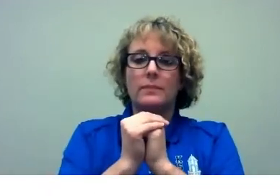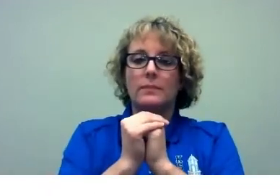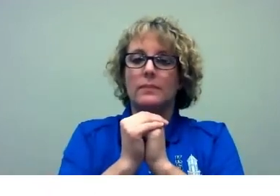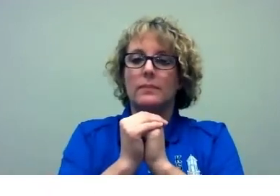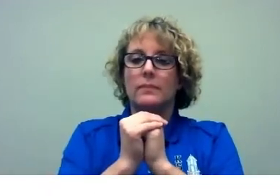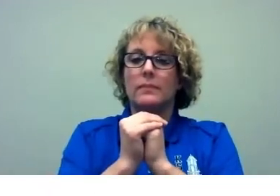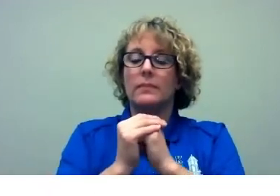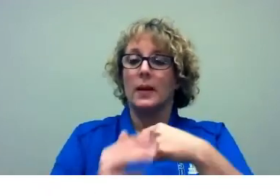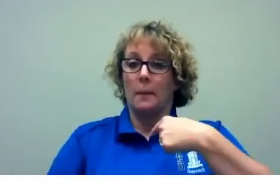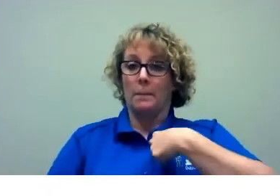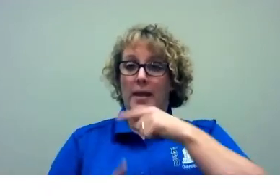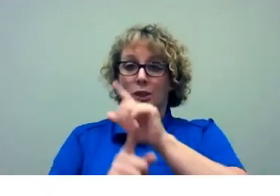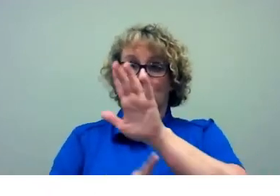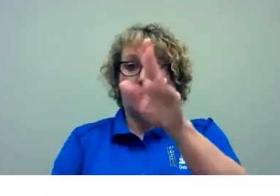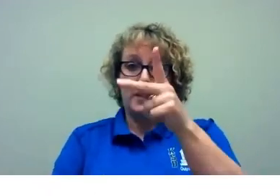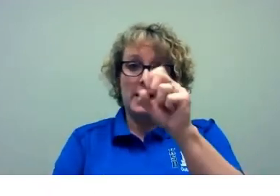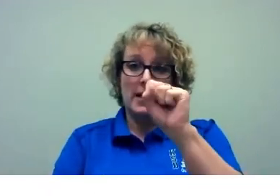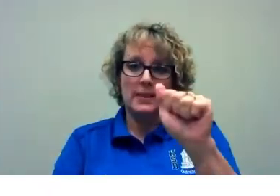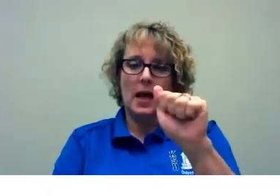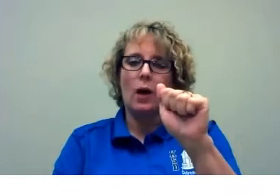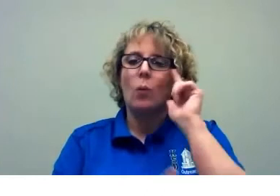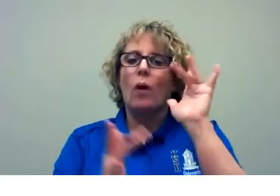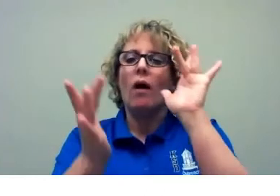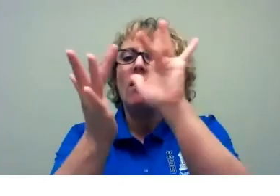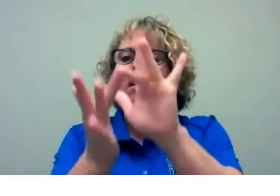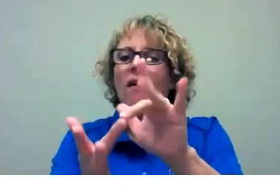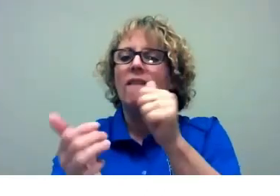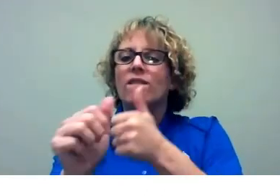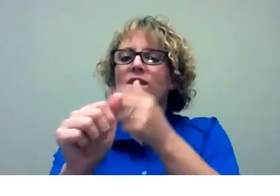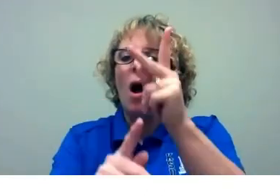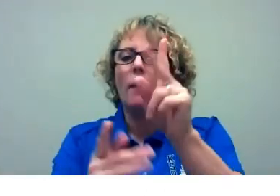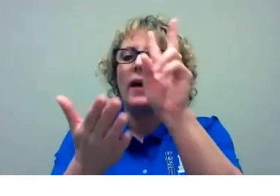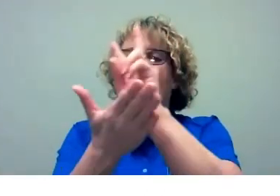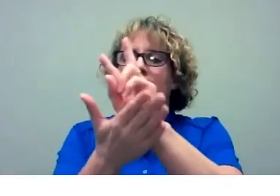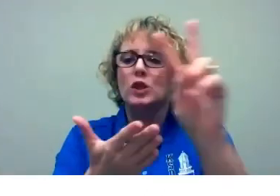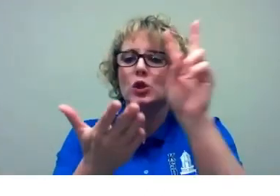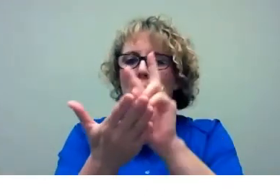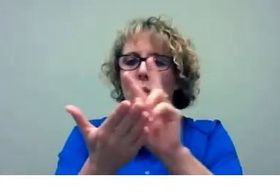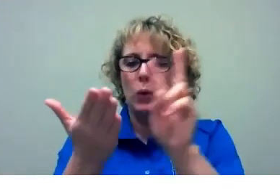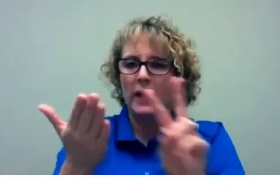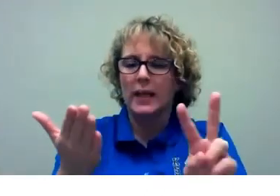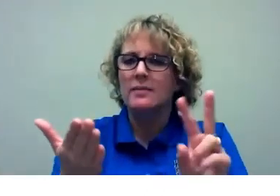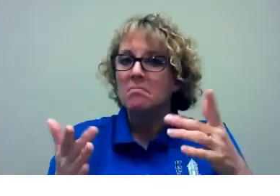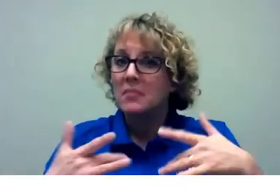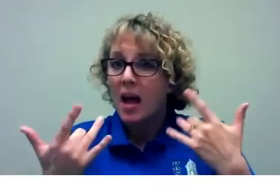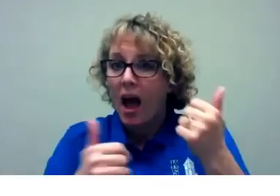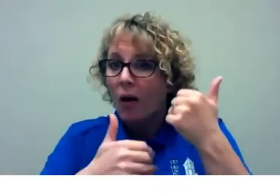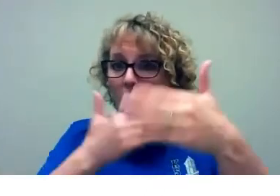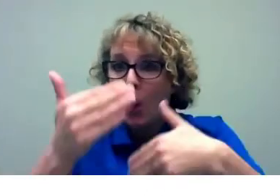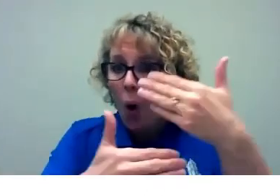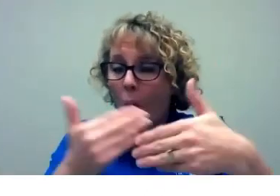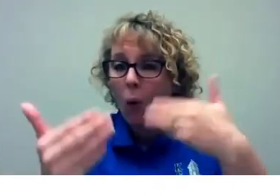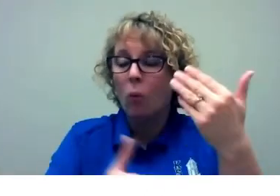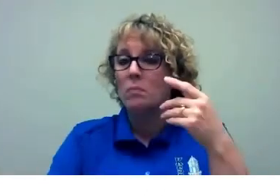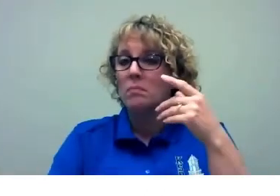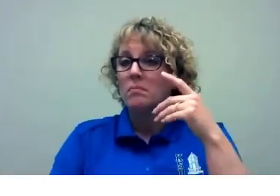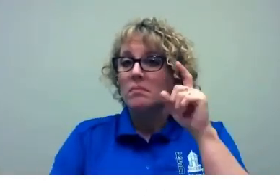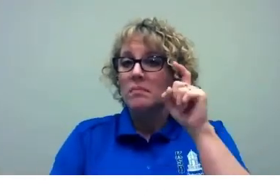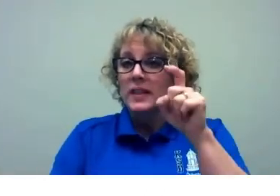So you have the first week, second week, fourth week, and fifth week, where you would set up the next time that you plan to meet.